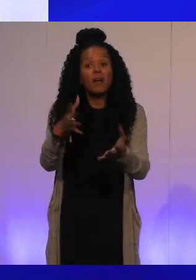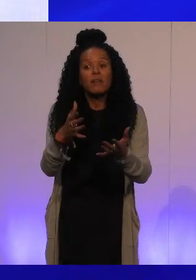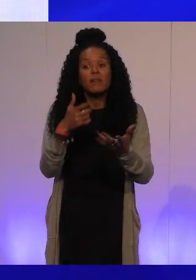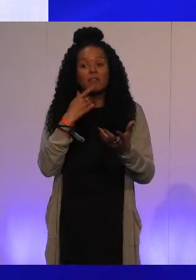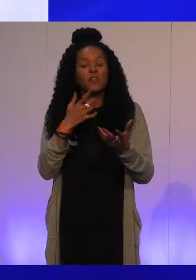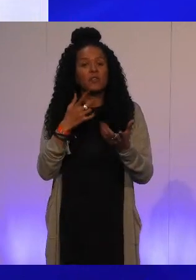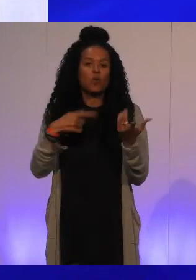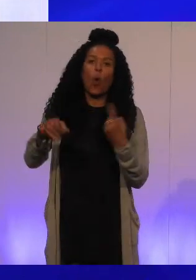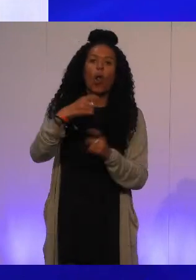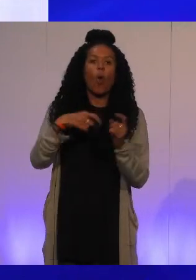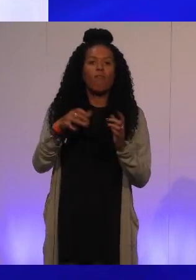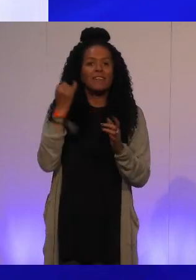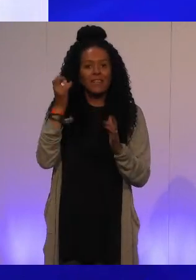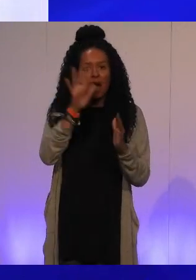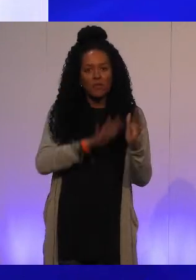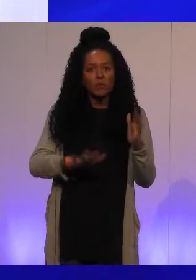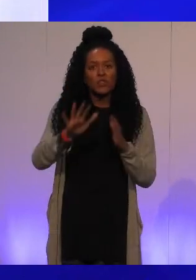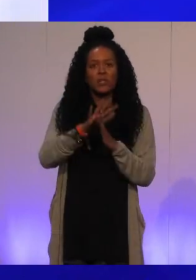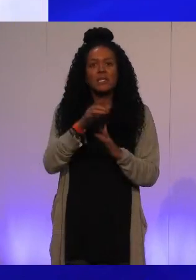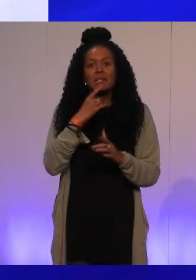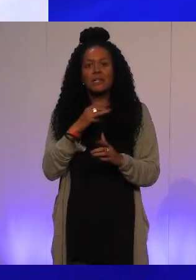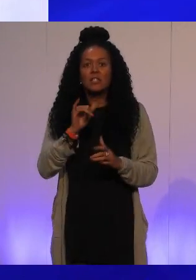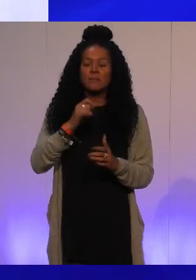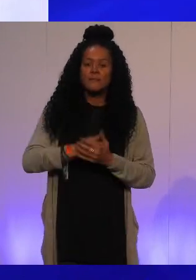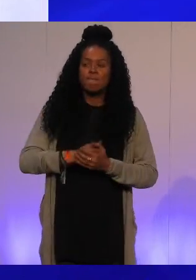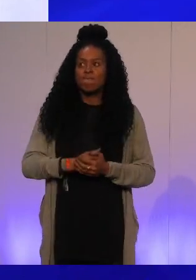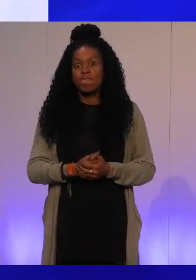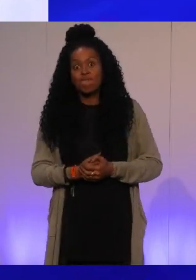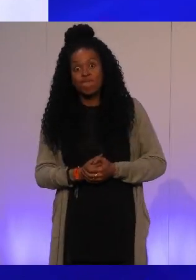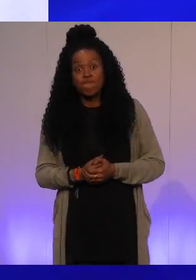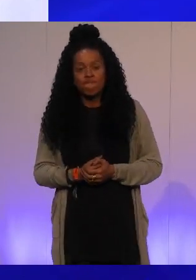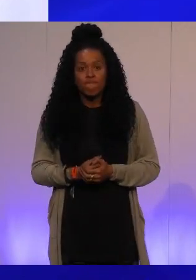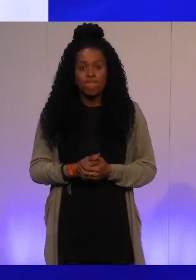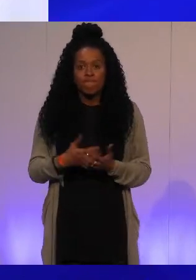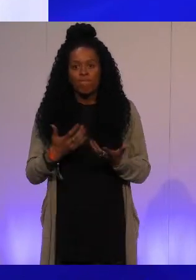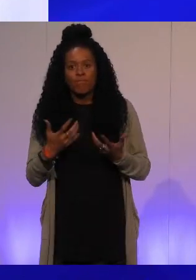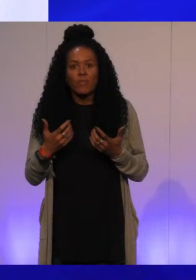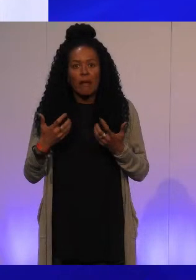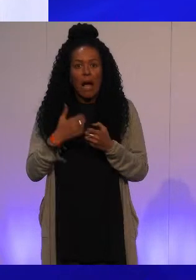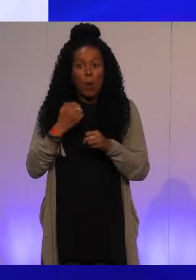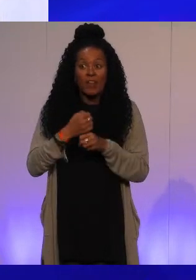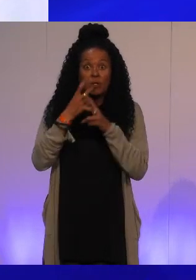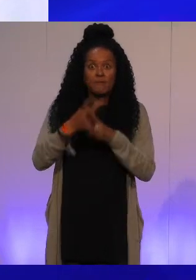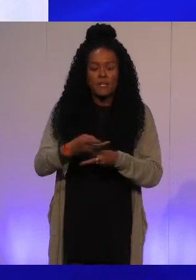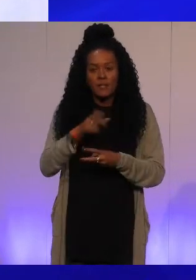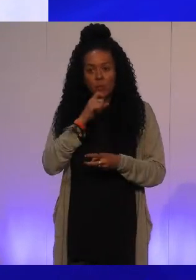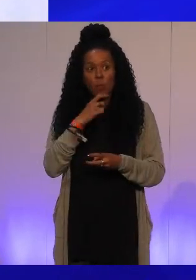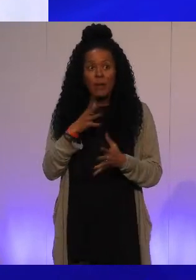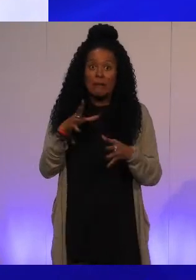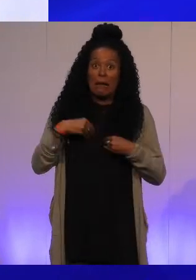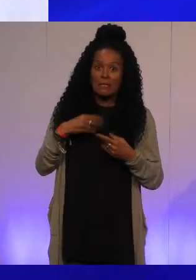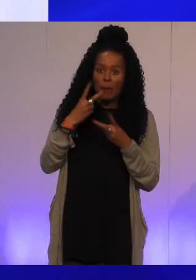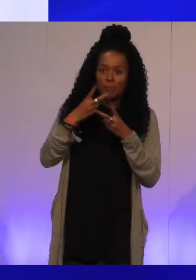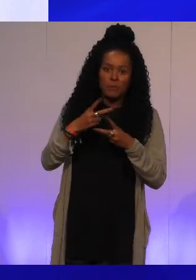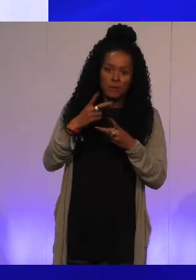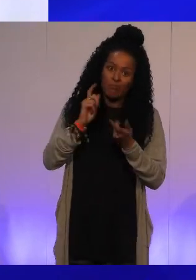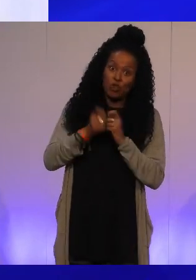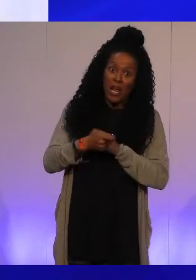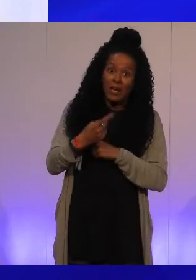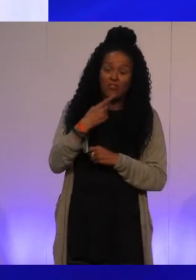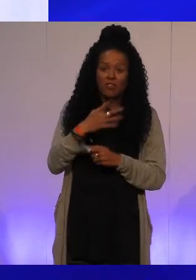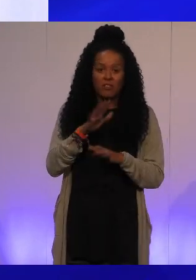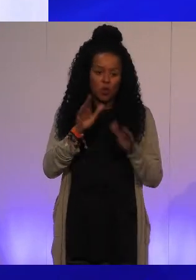come together, we do occasionally suck our teeth about, you know, how are our governors going to take to these changes, and the focus is not just